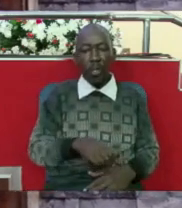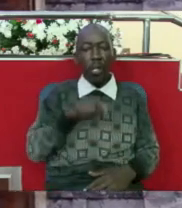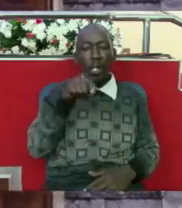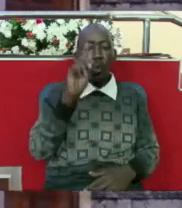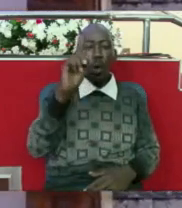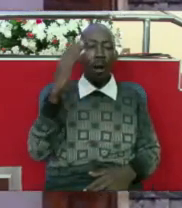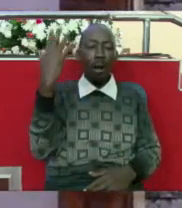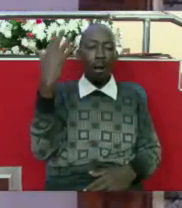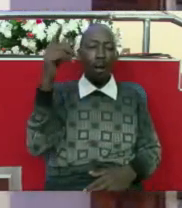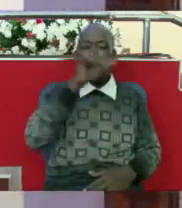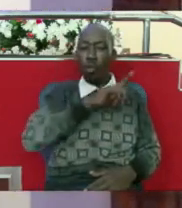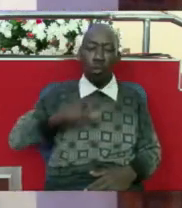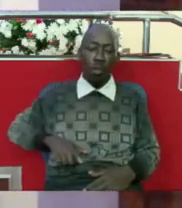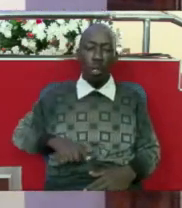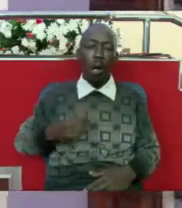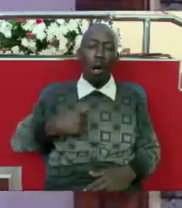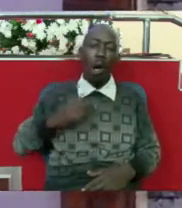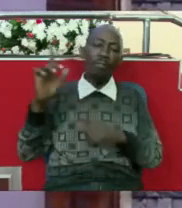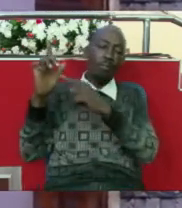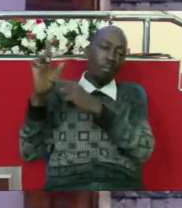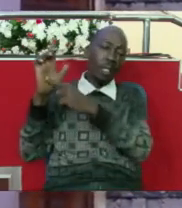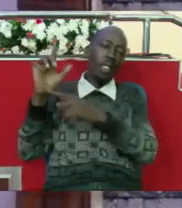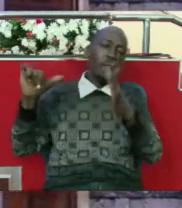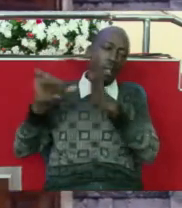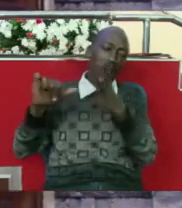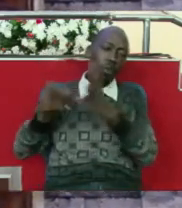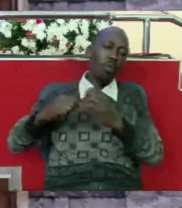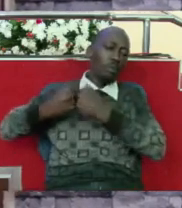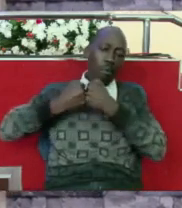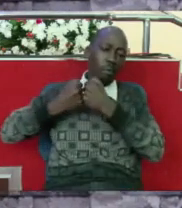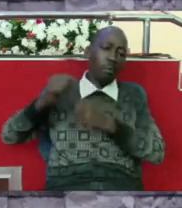God, is a terrible difficulty.